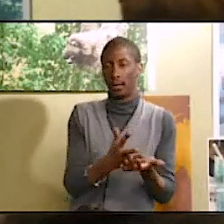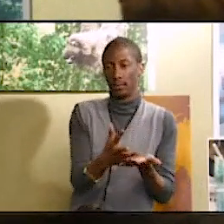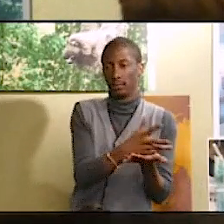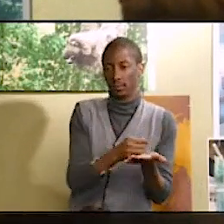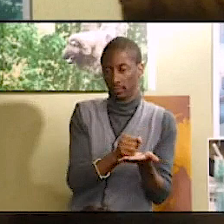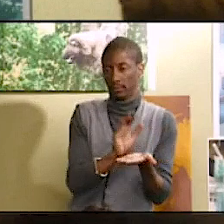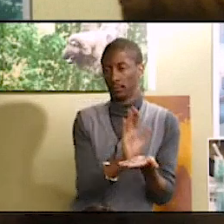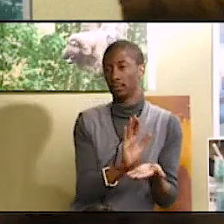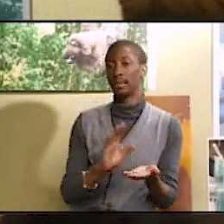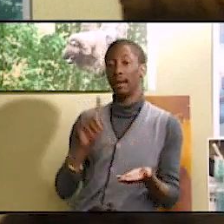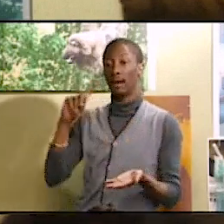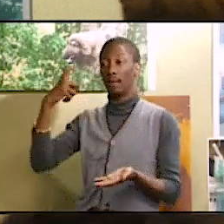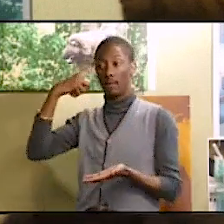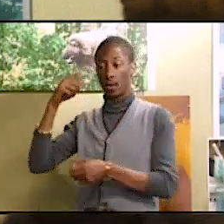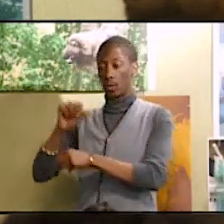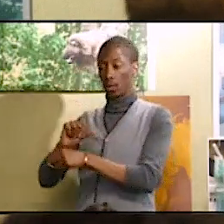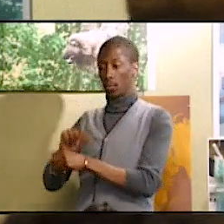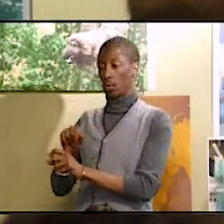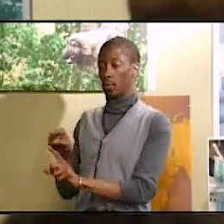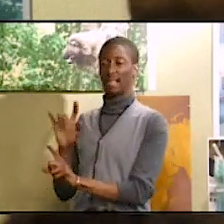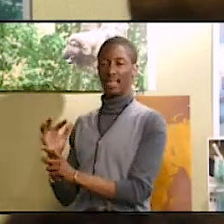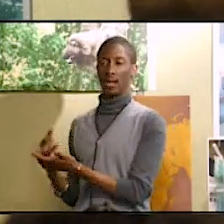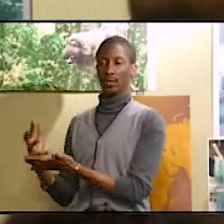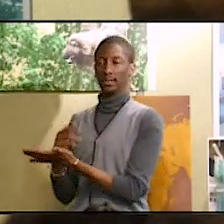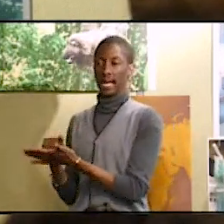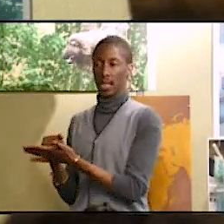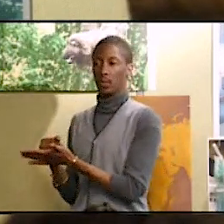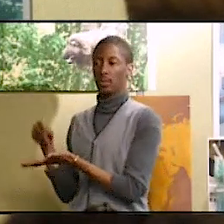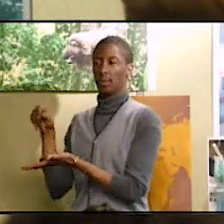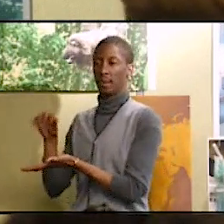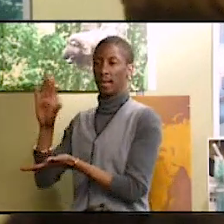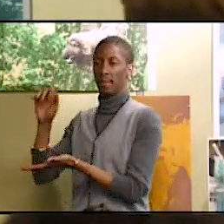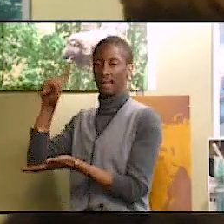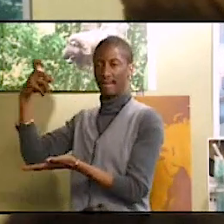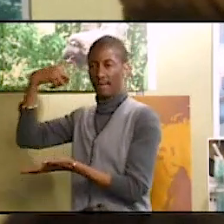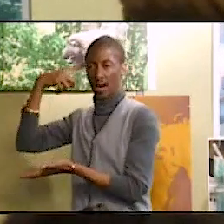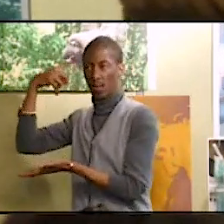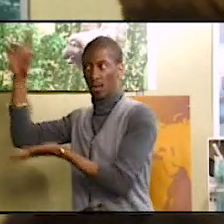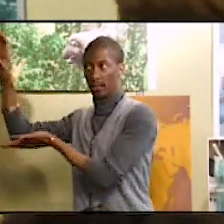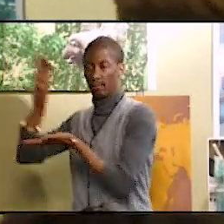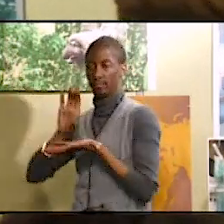Our federal employees, their salaries are covered by federal appropriation.